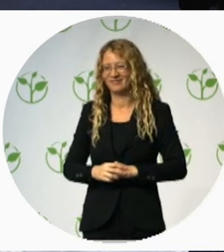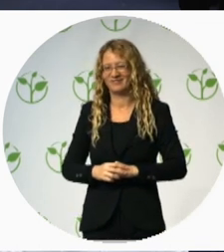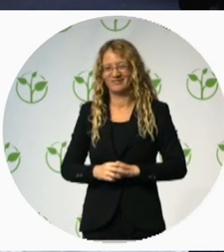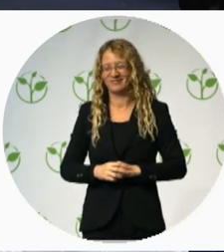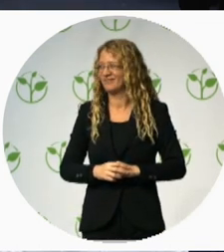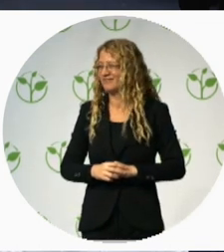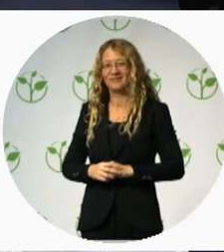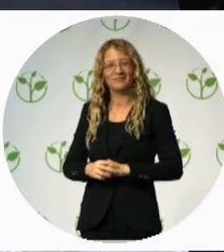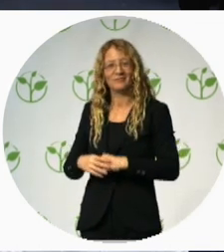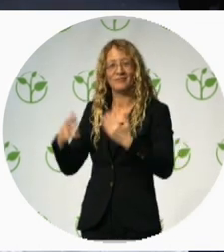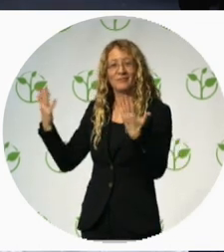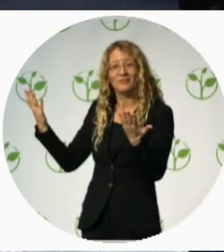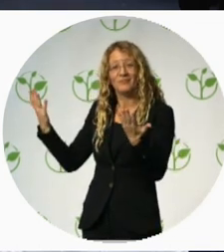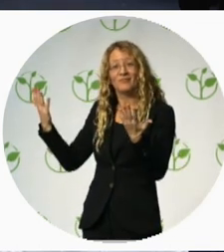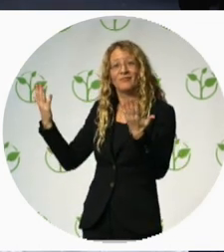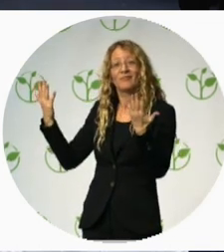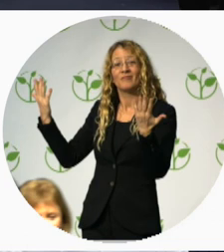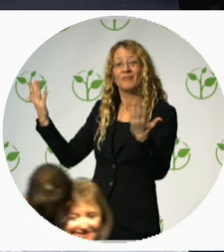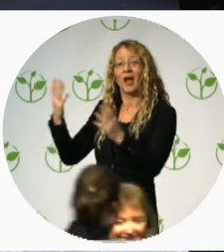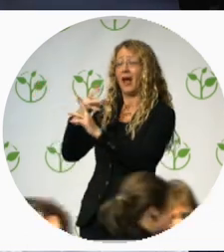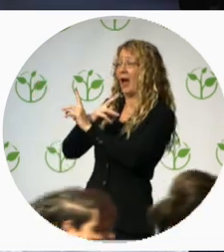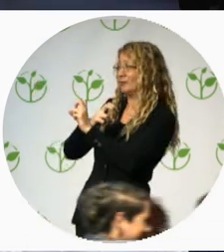Congratulations to APA and Top Easy from Austria.